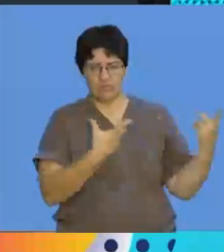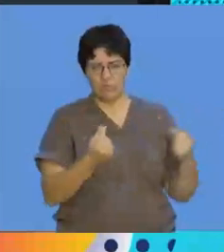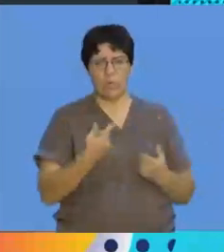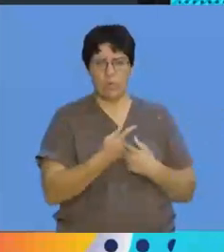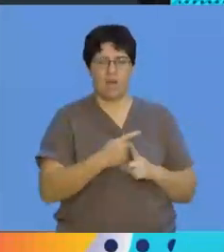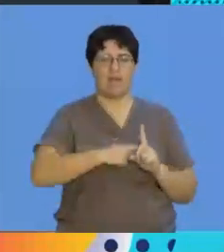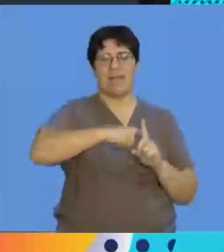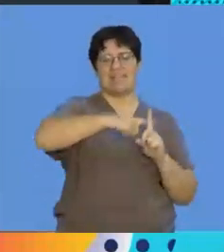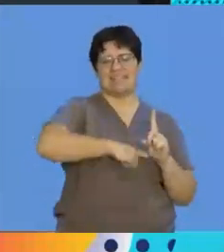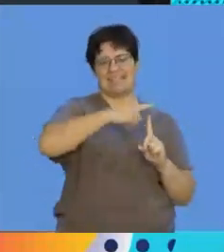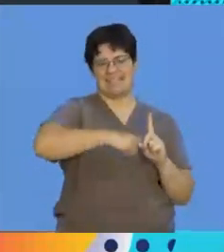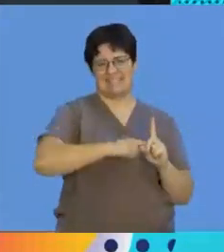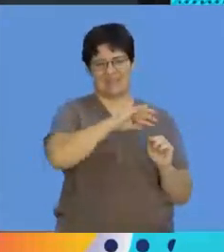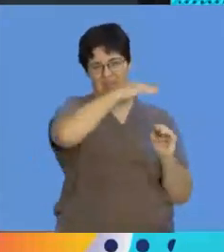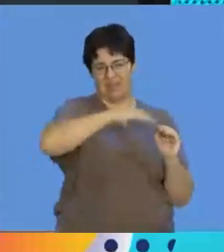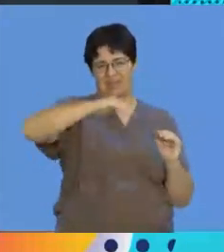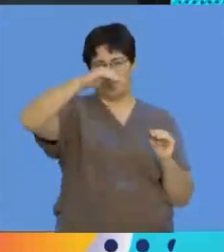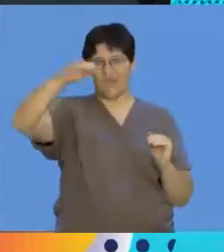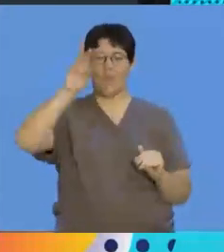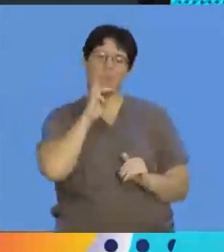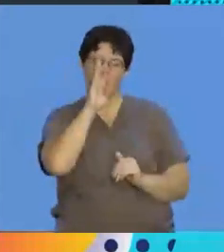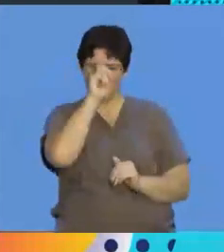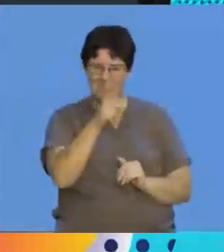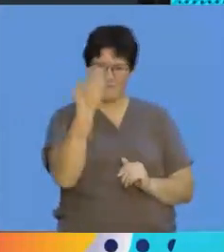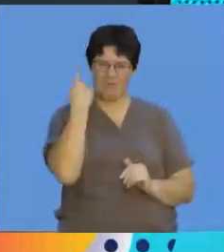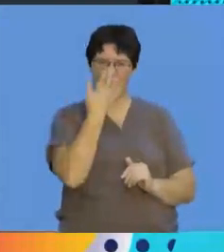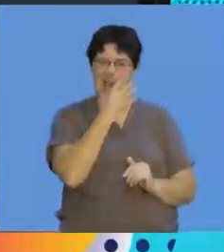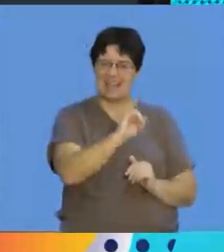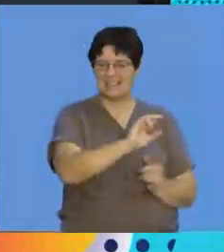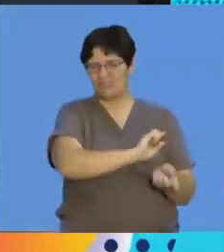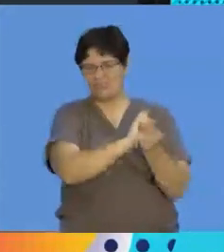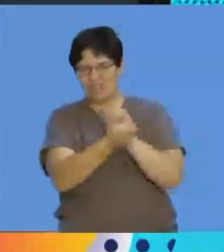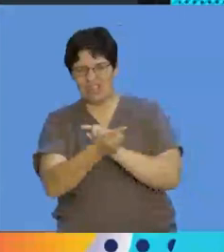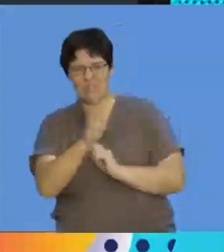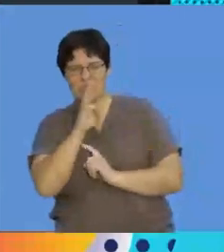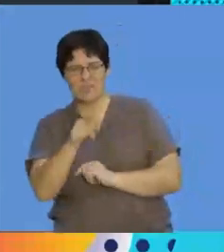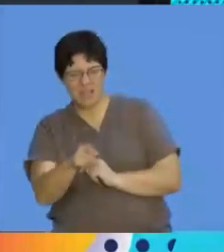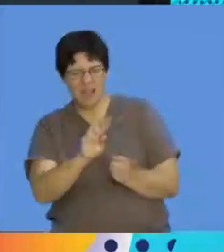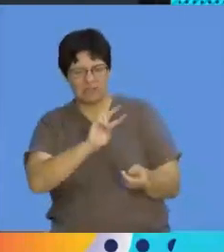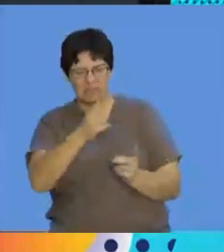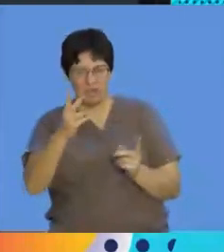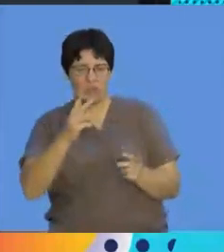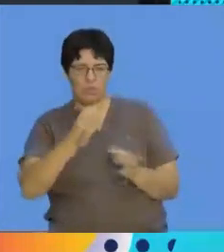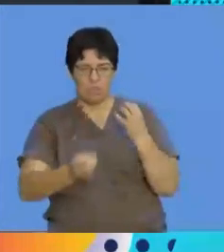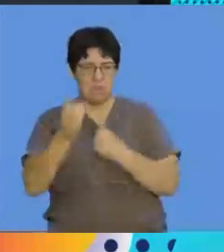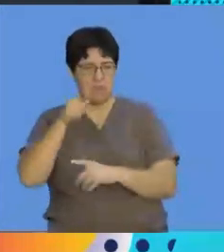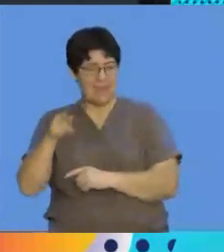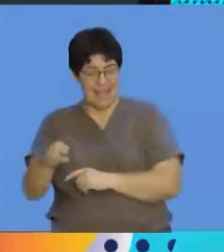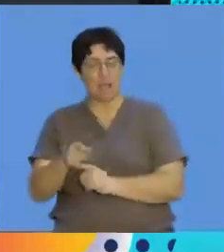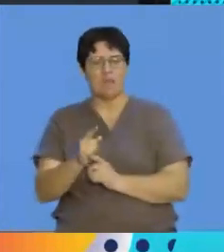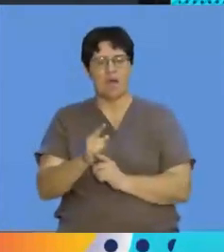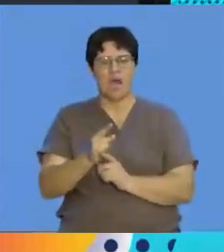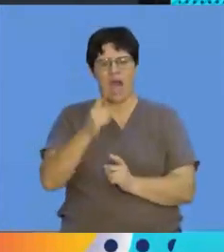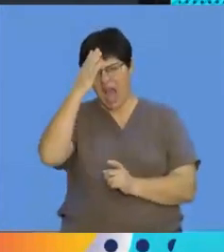curve, let's say, of water. We try to understand how temperature changes. But what exactly is the idea around, you